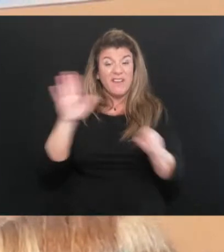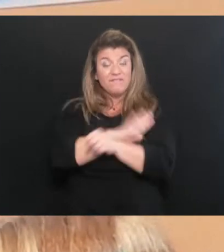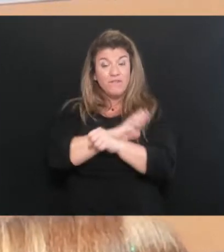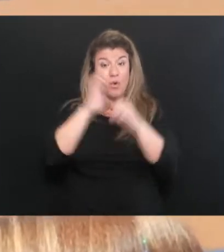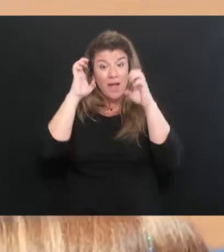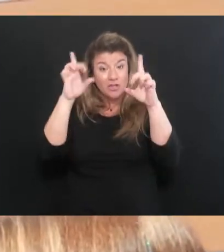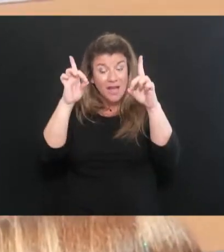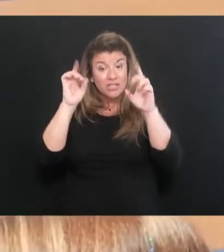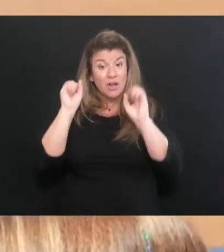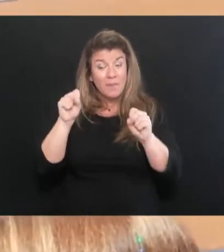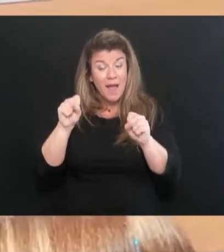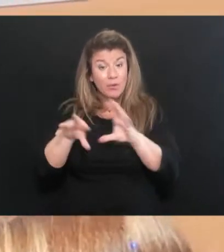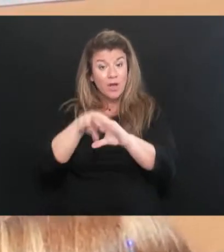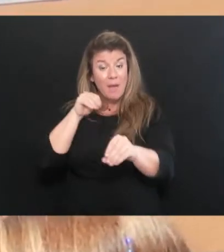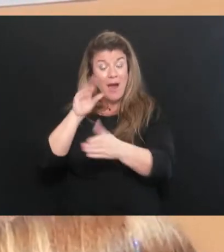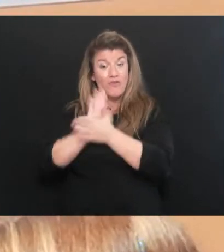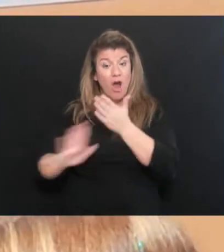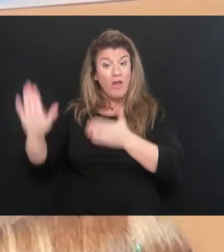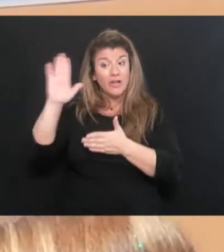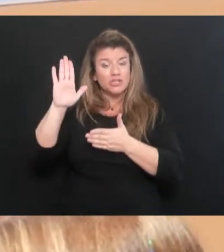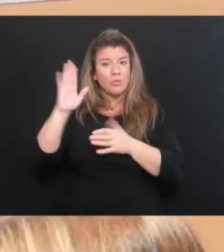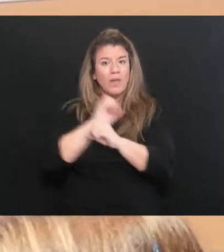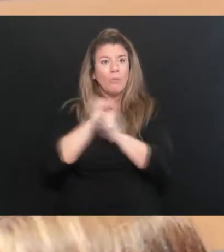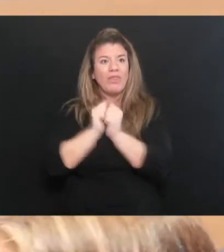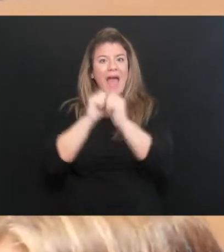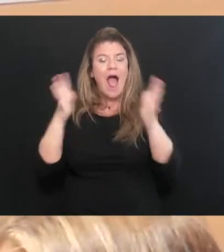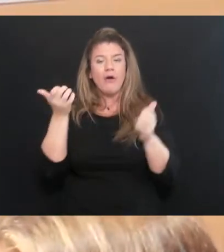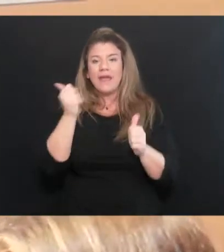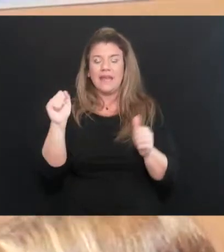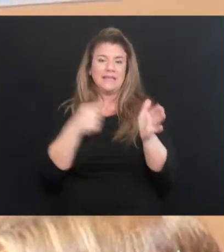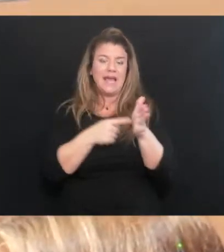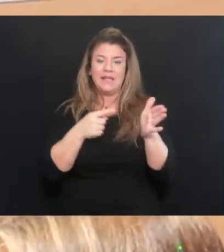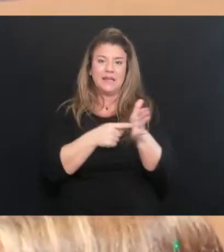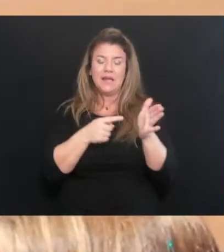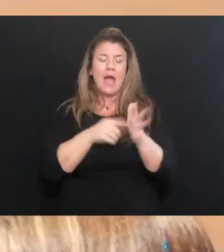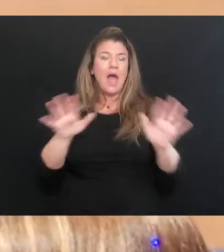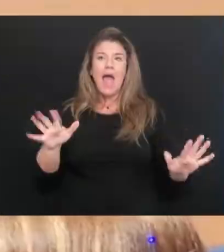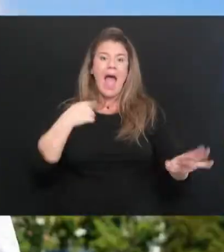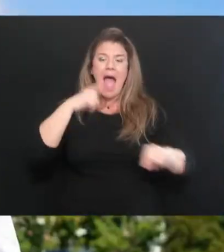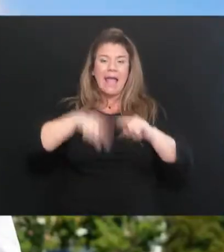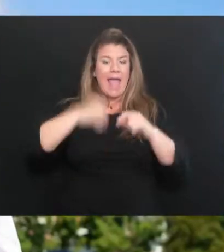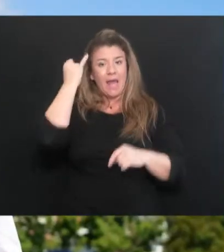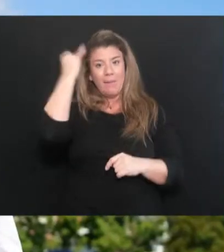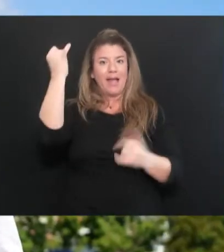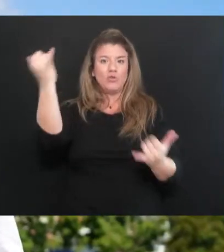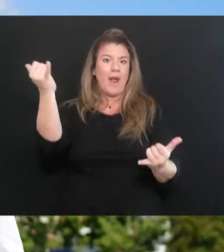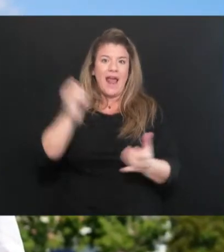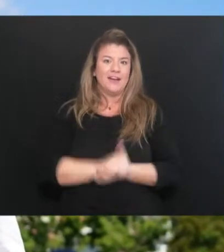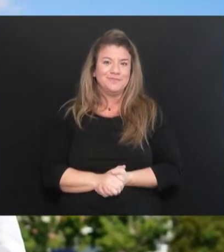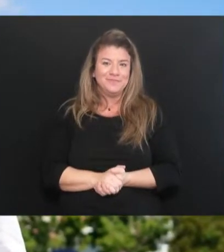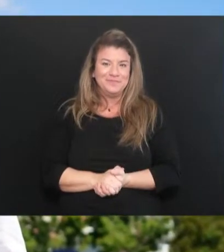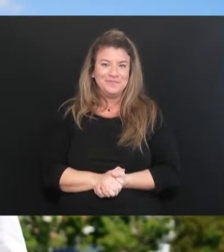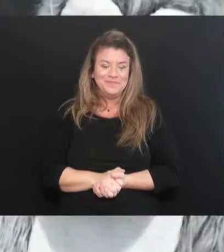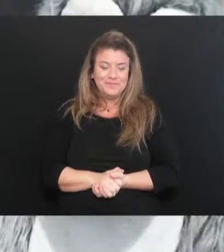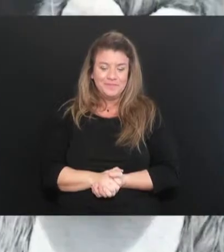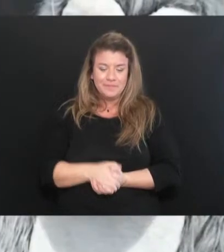get to come out of college debt-free, and I just can't even imagine it right now.